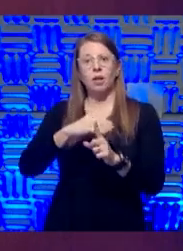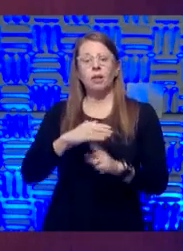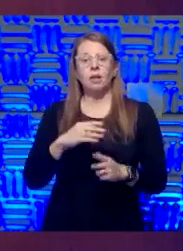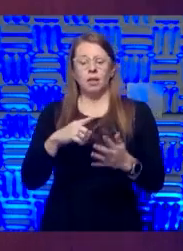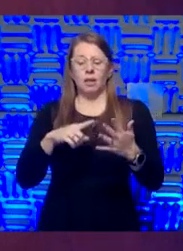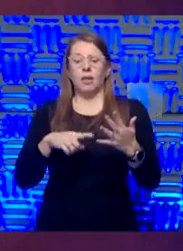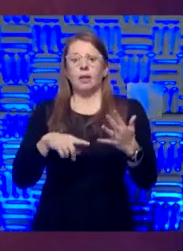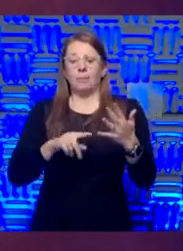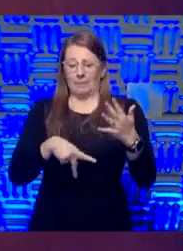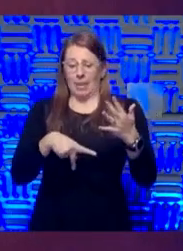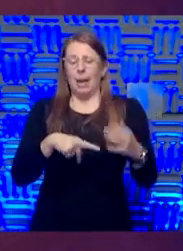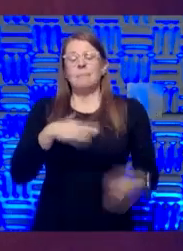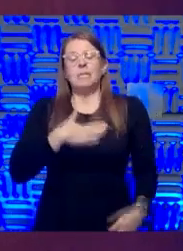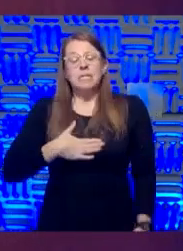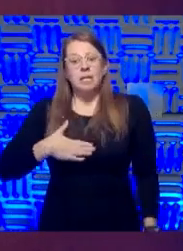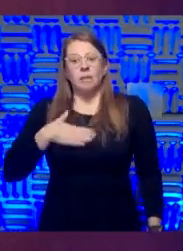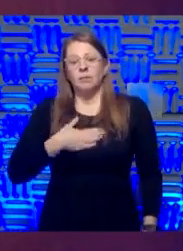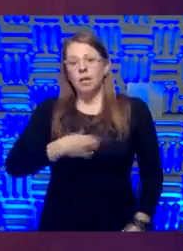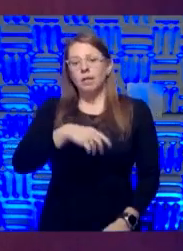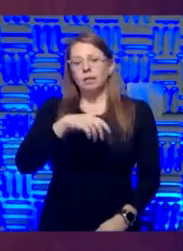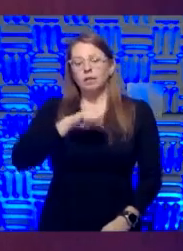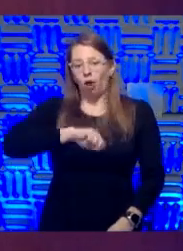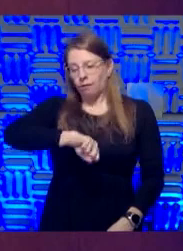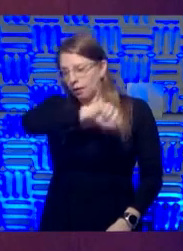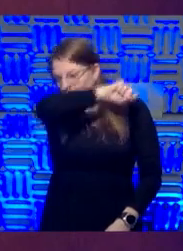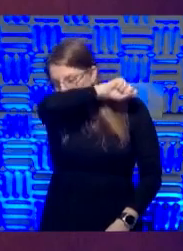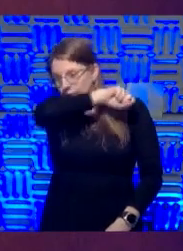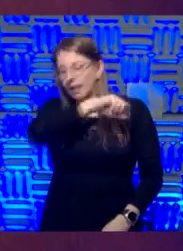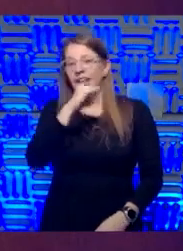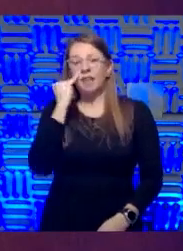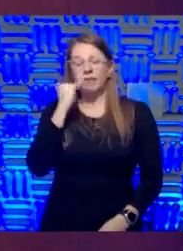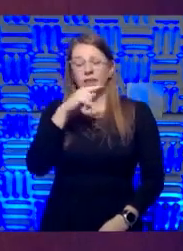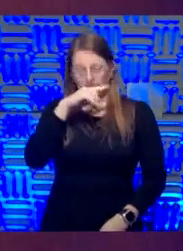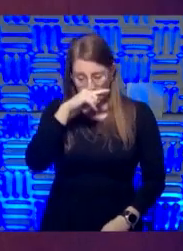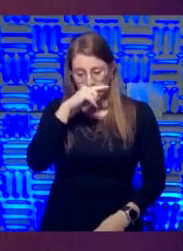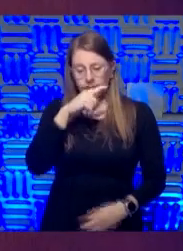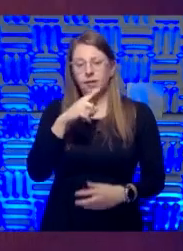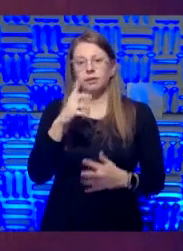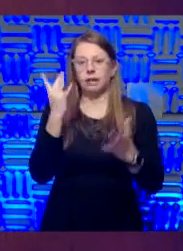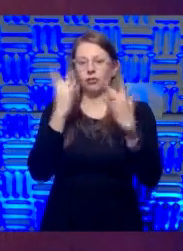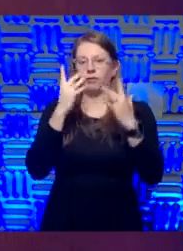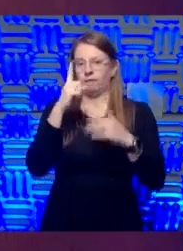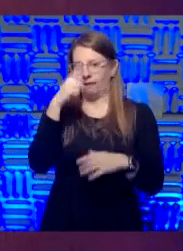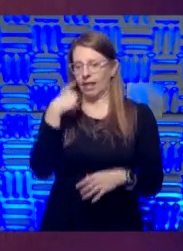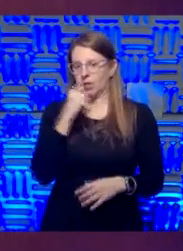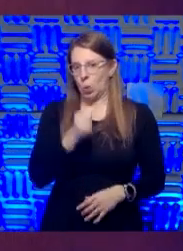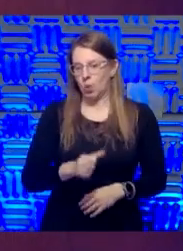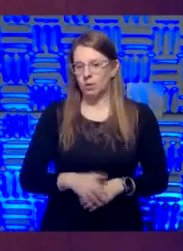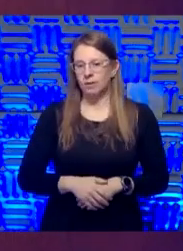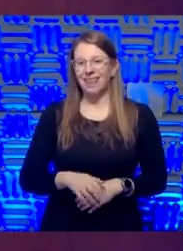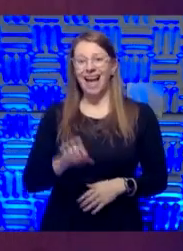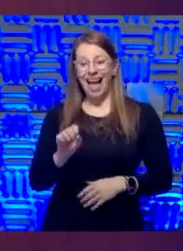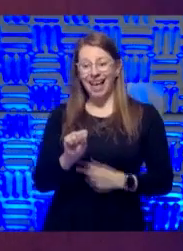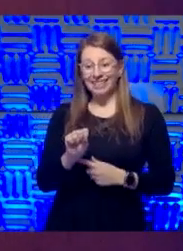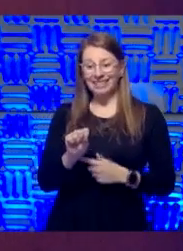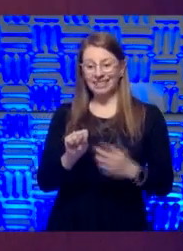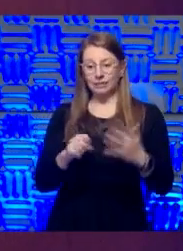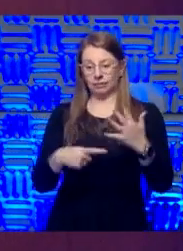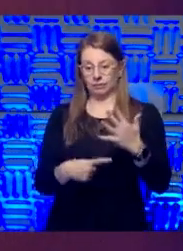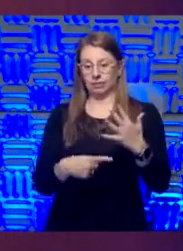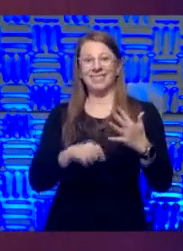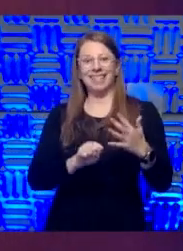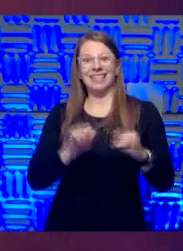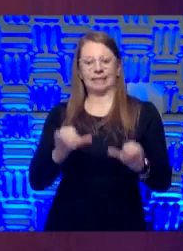elbow and sneeze in your elbow, and if you blow your nose, keep your hands away from your face. And then the S, of course, is stay home. If you're ill,